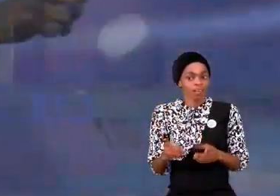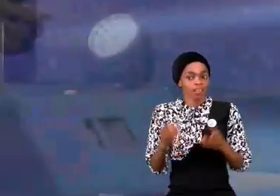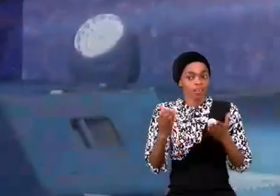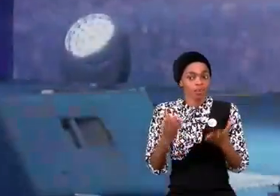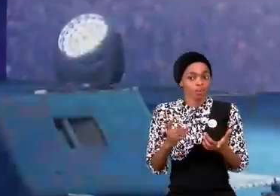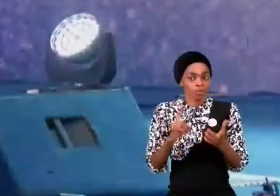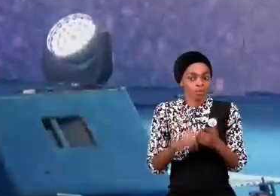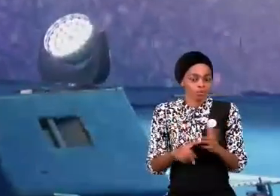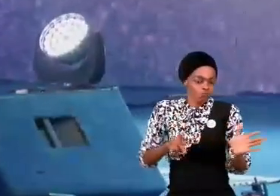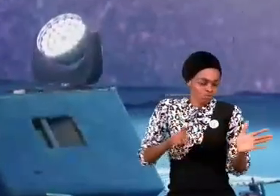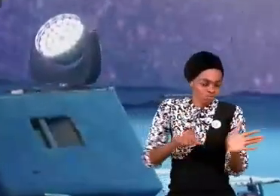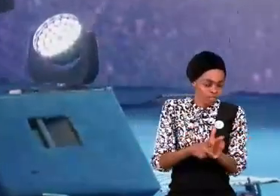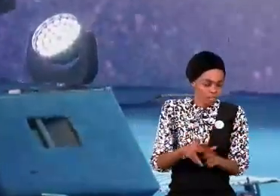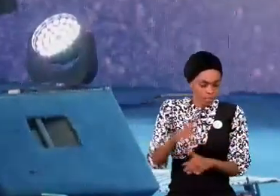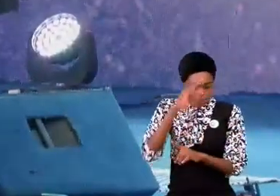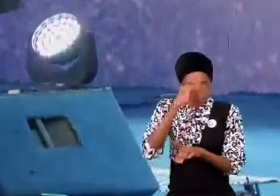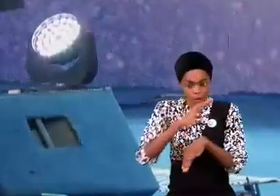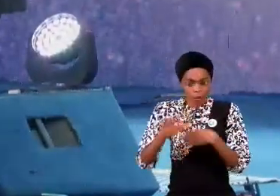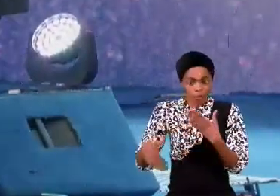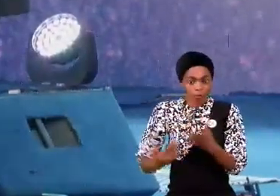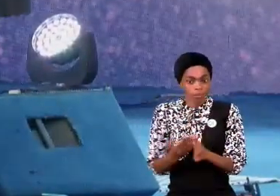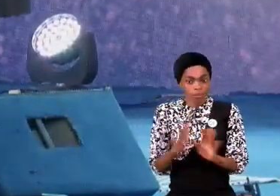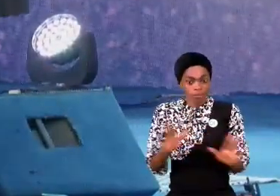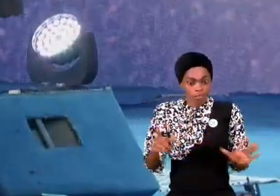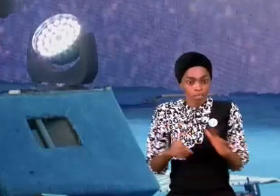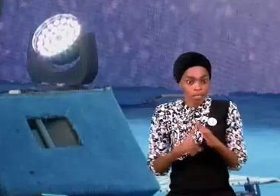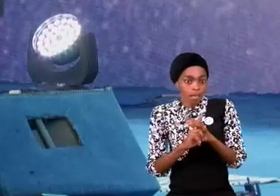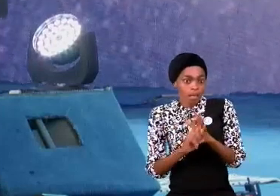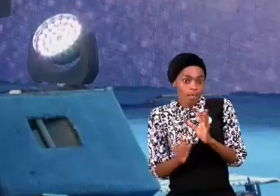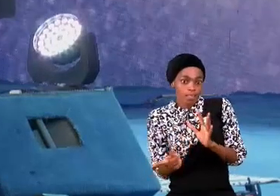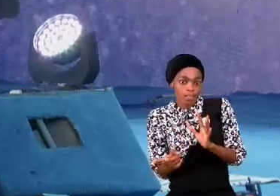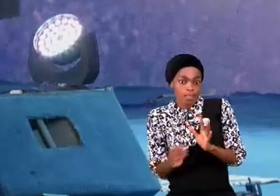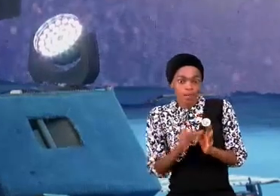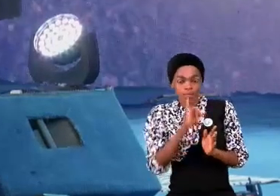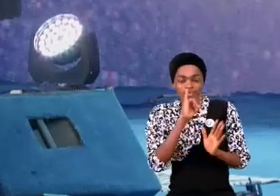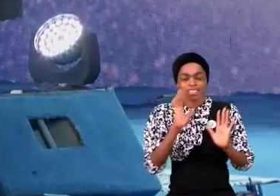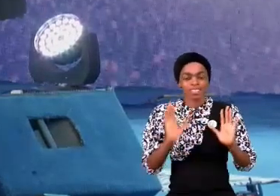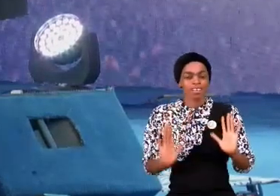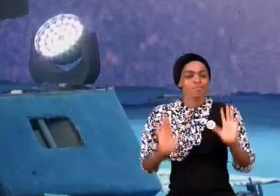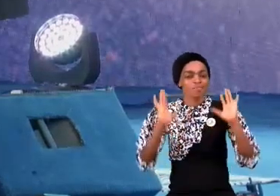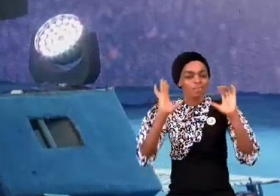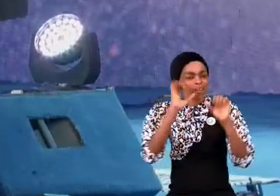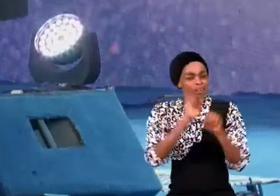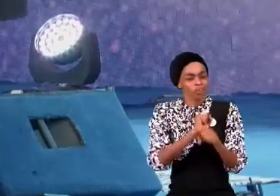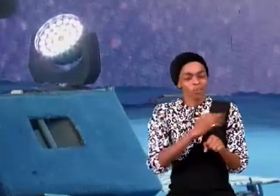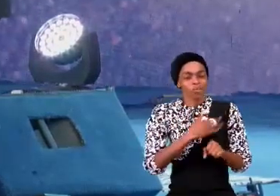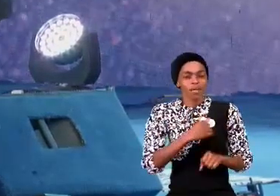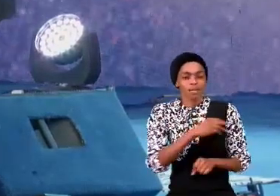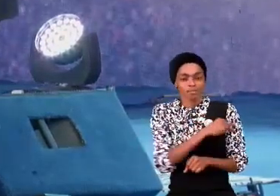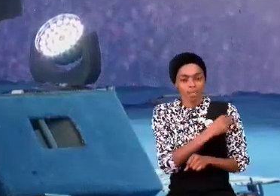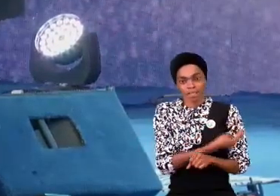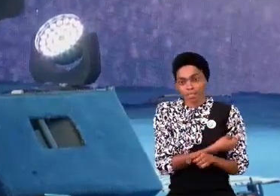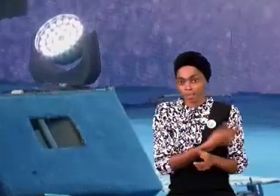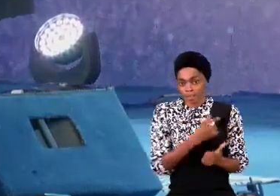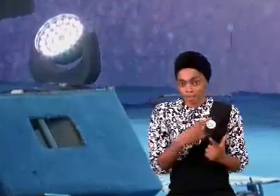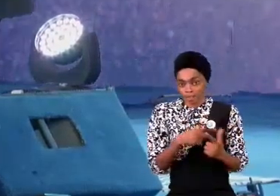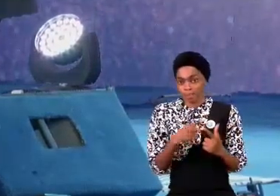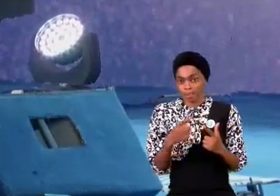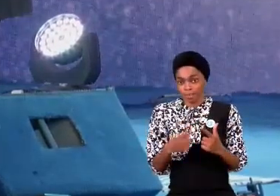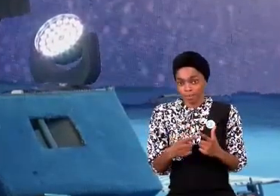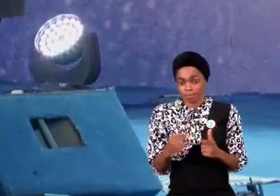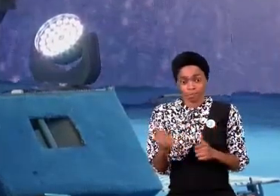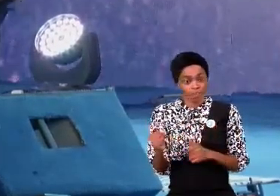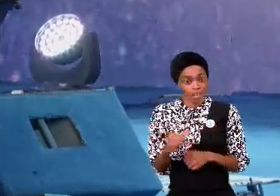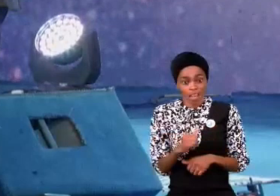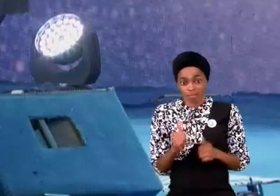And then everywhere he went, when he went to Capernaum, mighty things. Nazareth, mighty